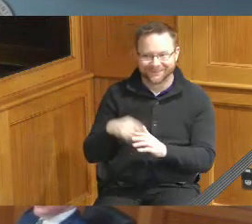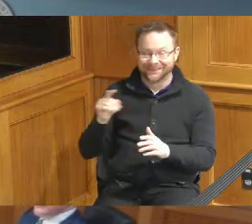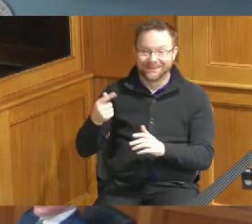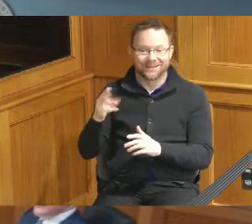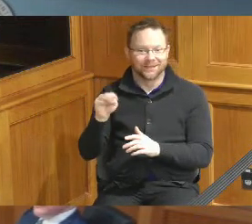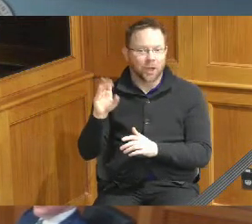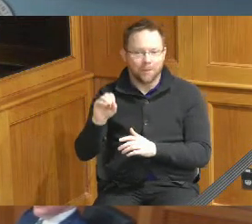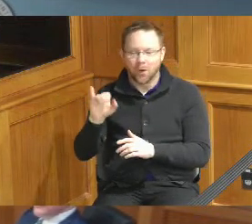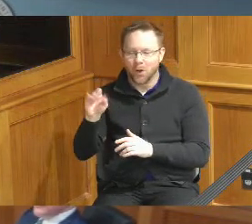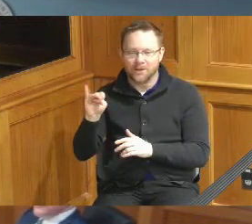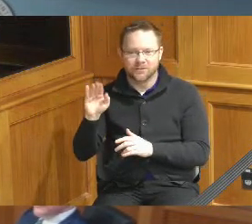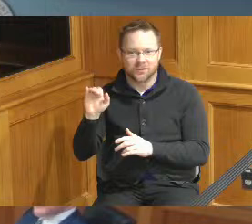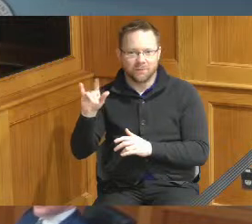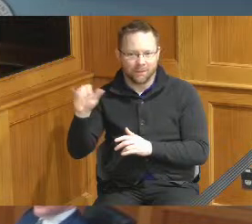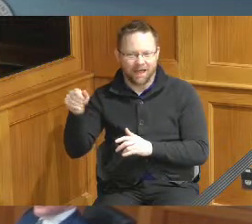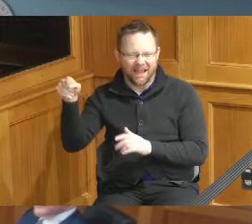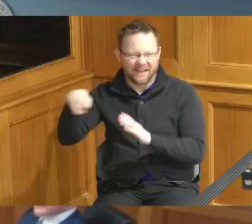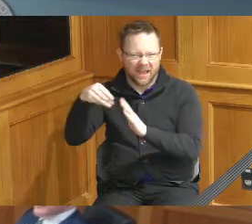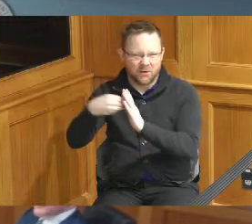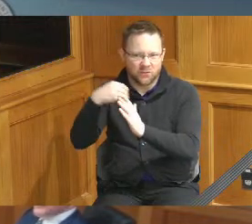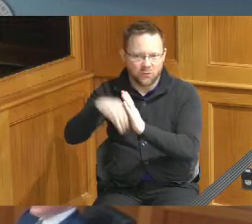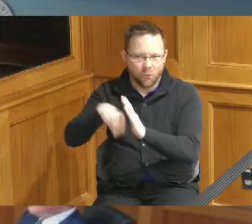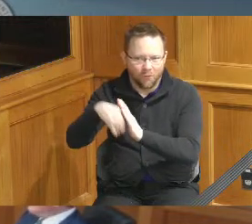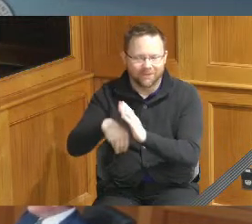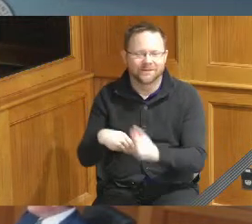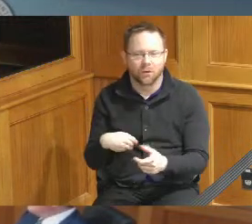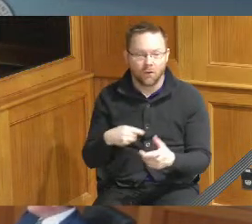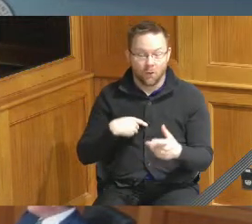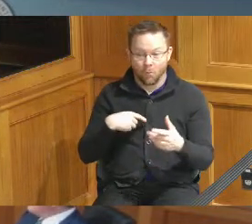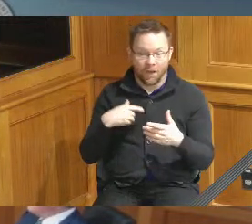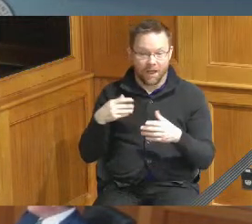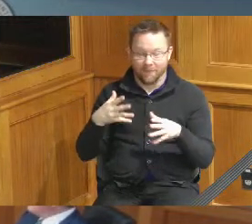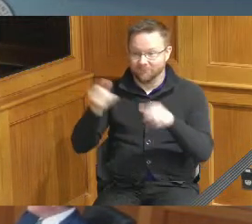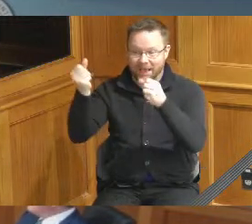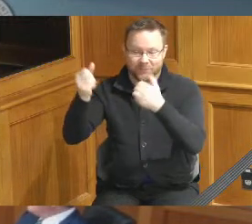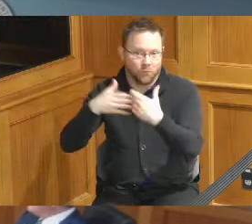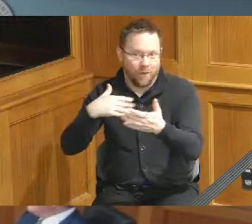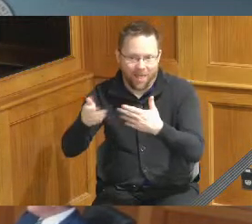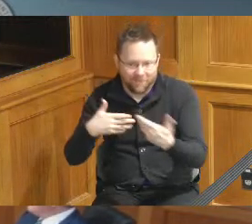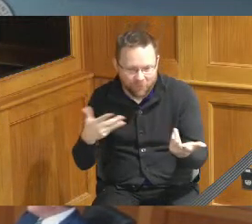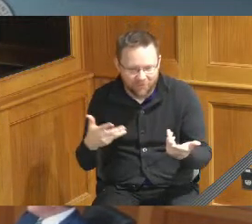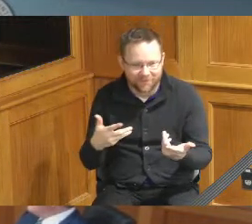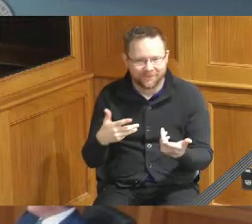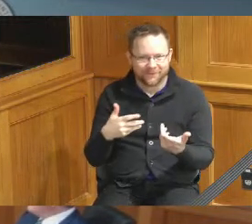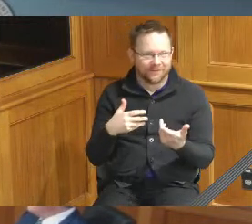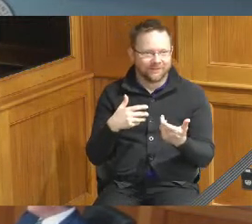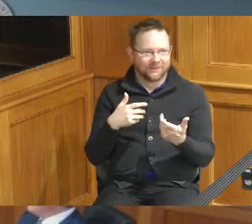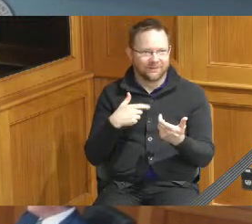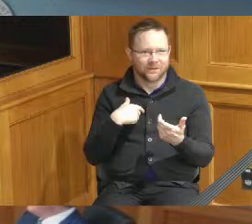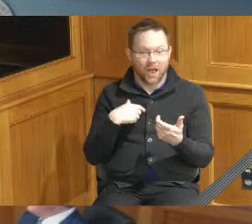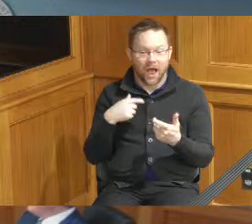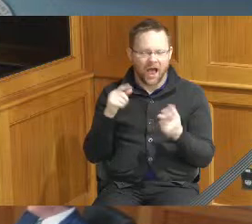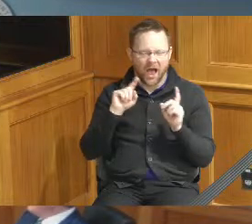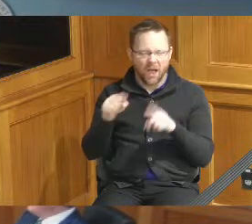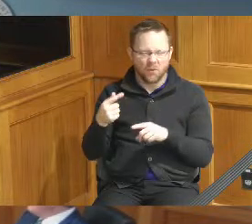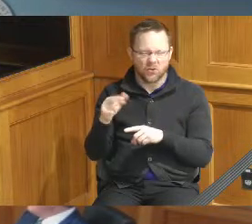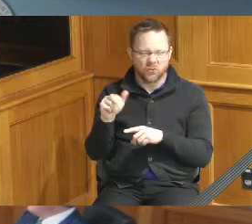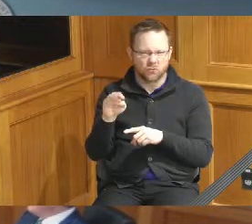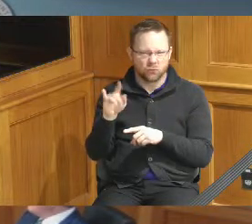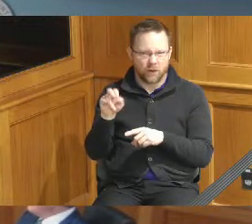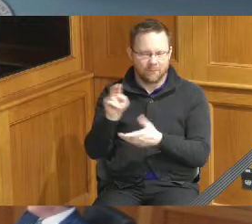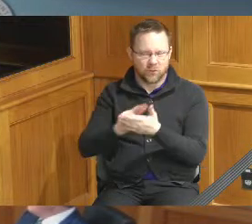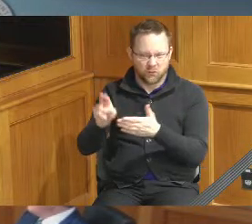Gumbo and Jambalaya down in New Orleans. Well, Speedy, whatever. And I went to Grambling, so Louisiana. I know he's got some good